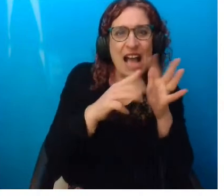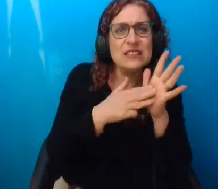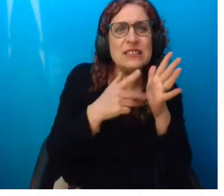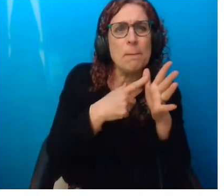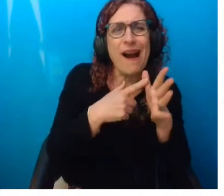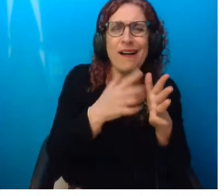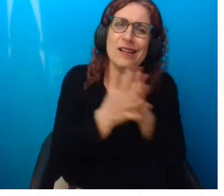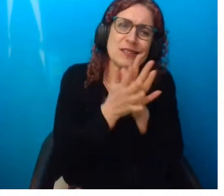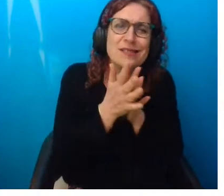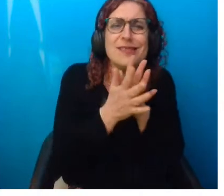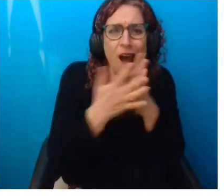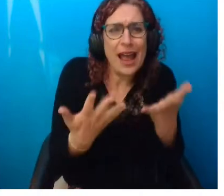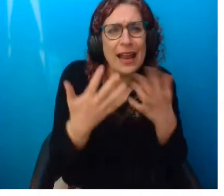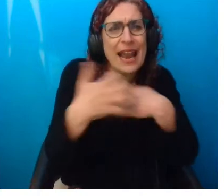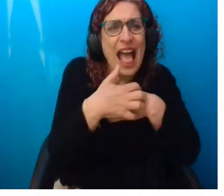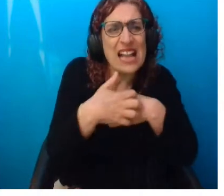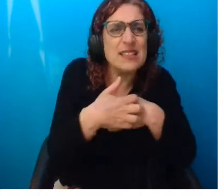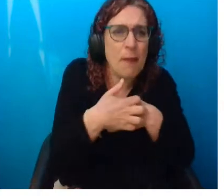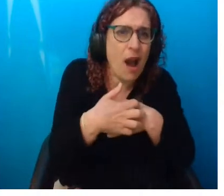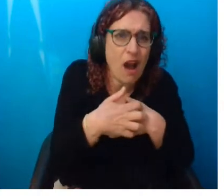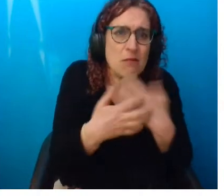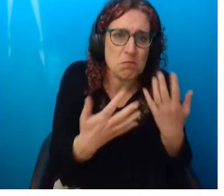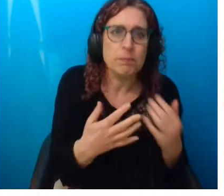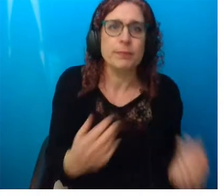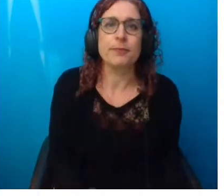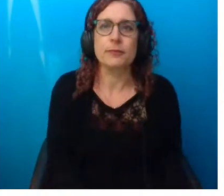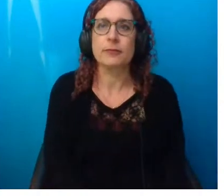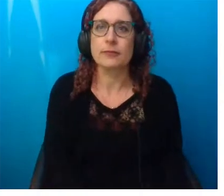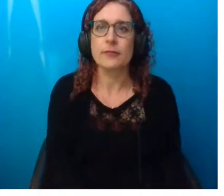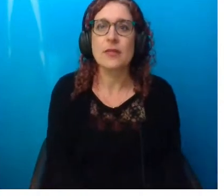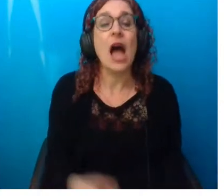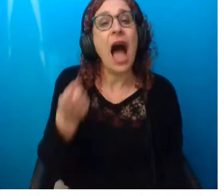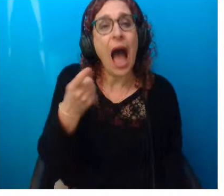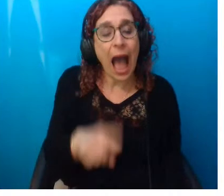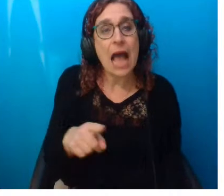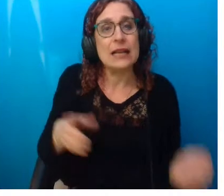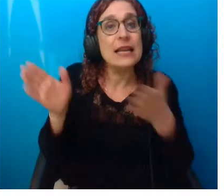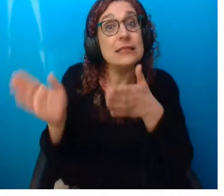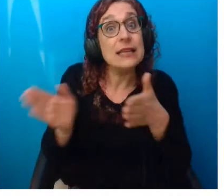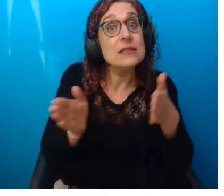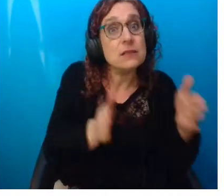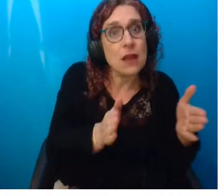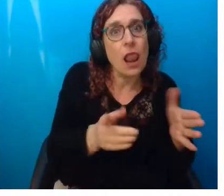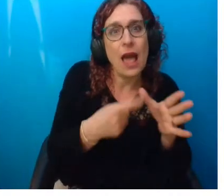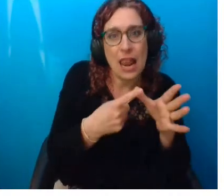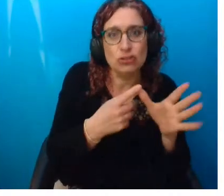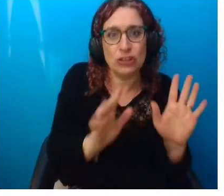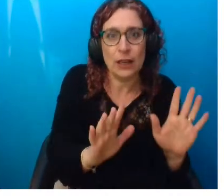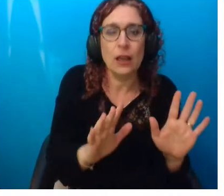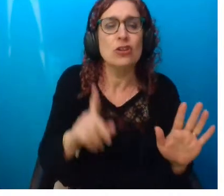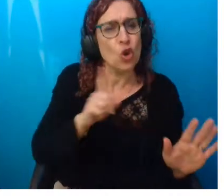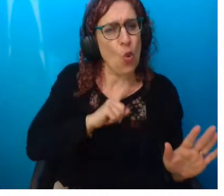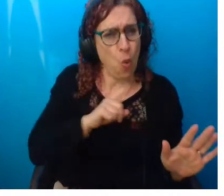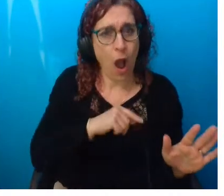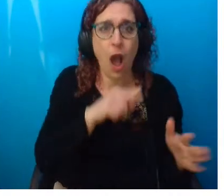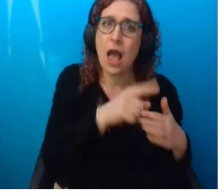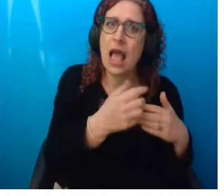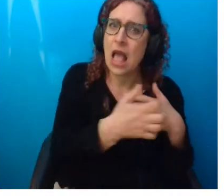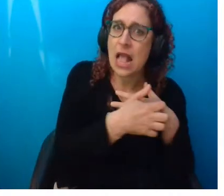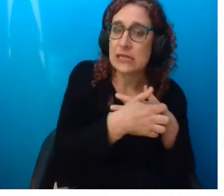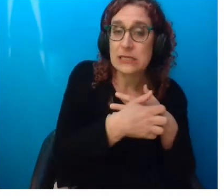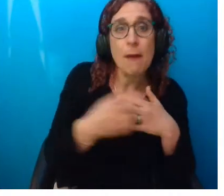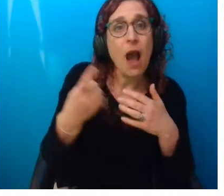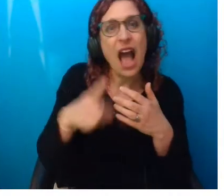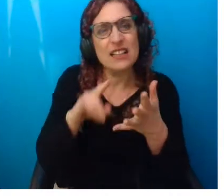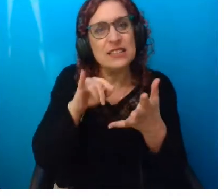But I'm going to focus on why the association with eczema and seasonal allergy, and